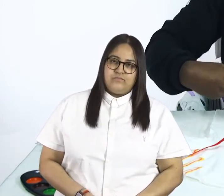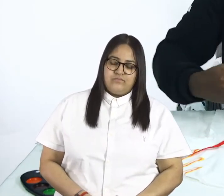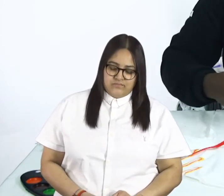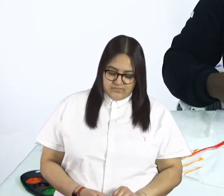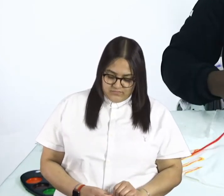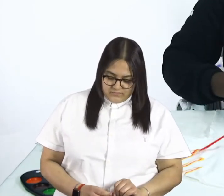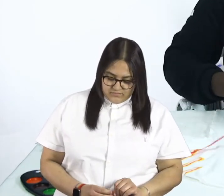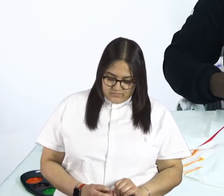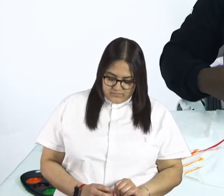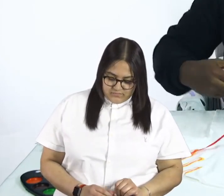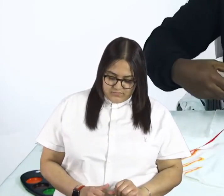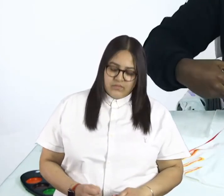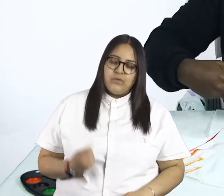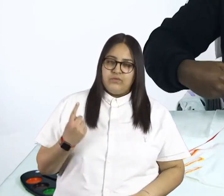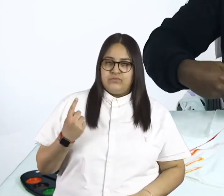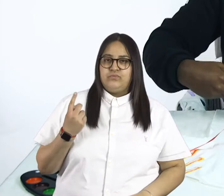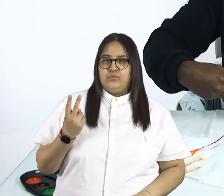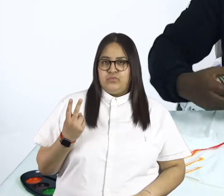3,